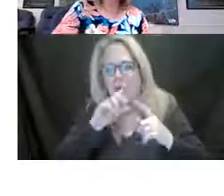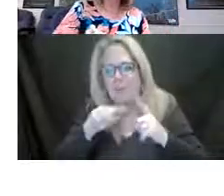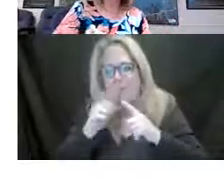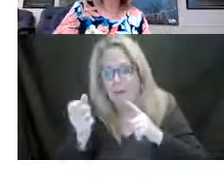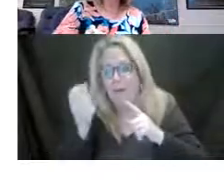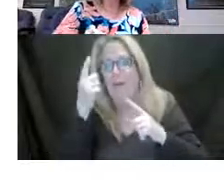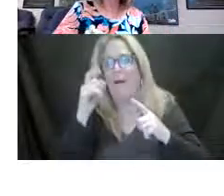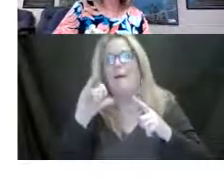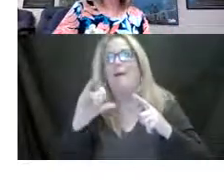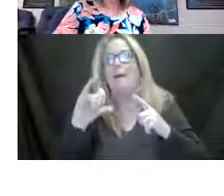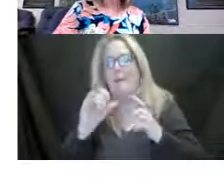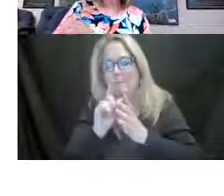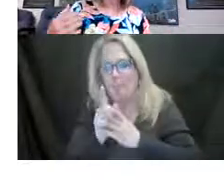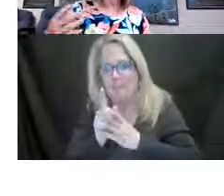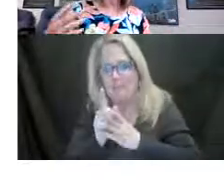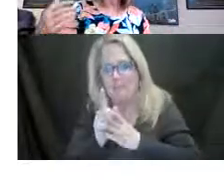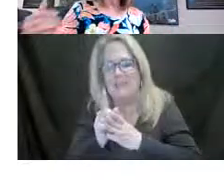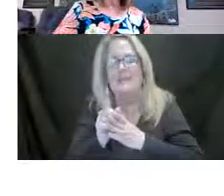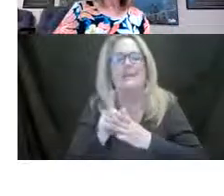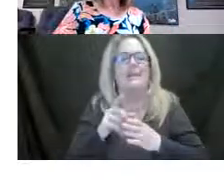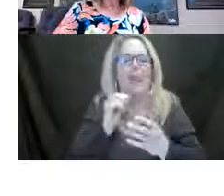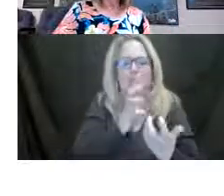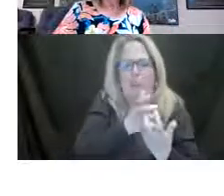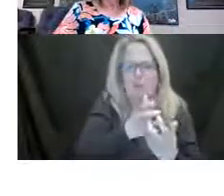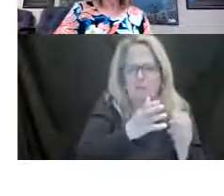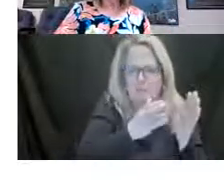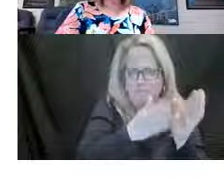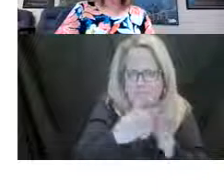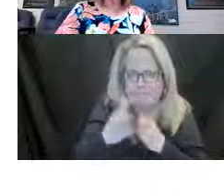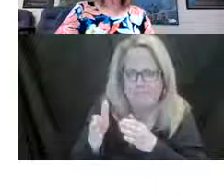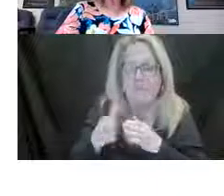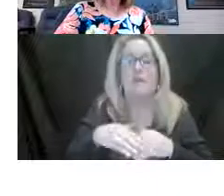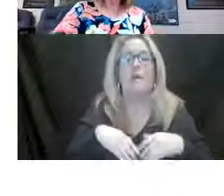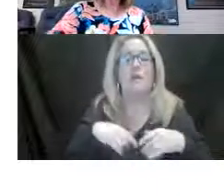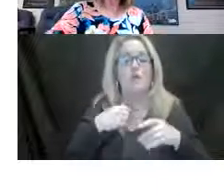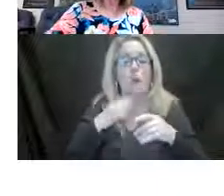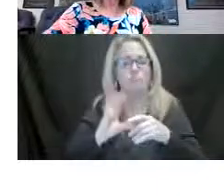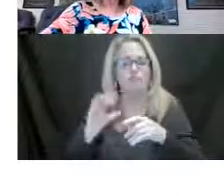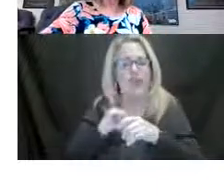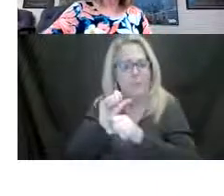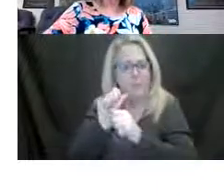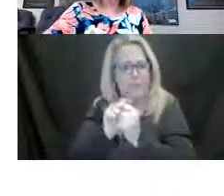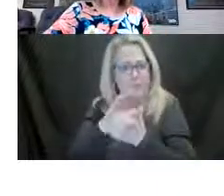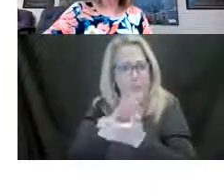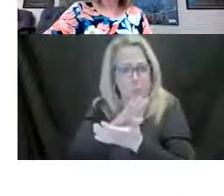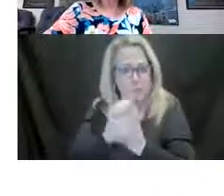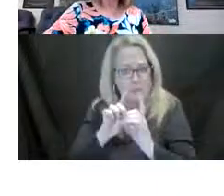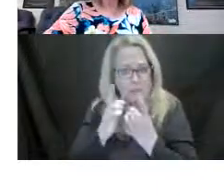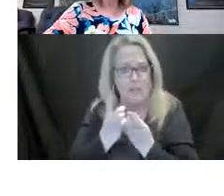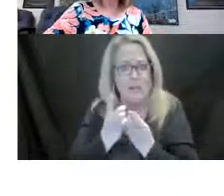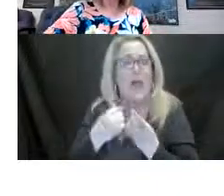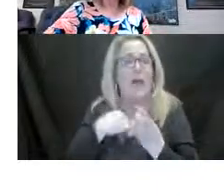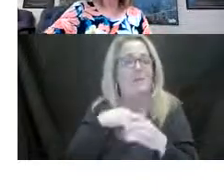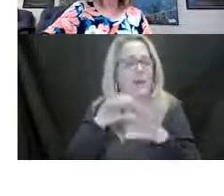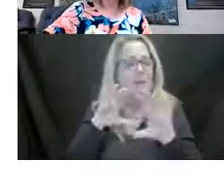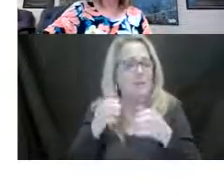and individualizing. I worked with a school district and I was in a classroom